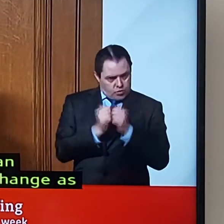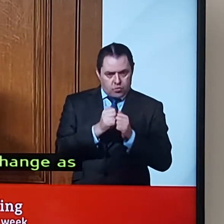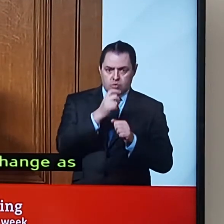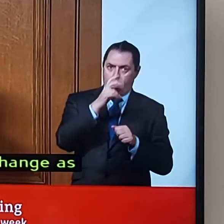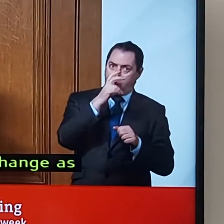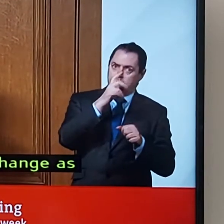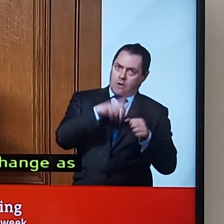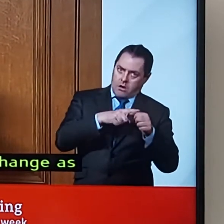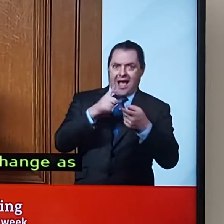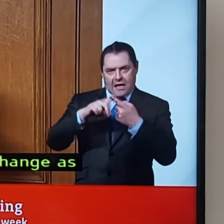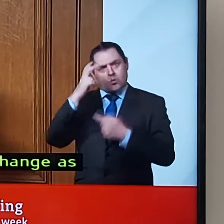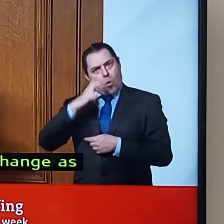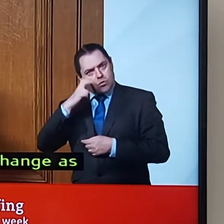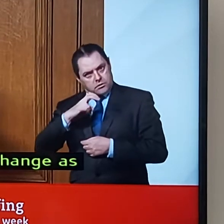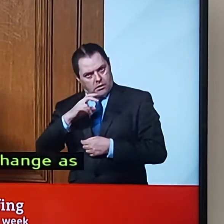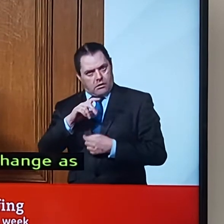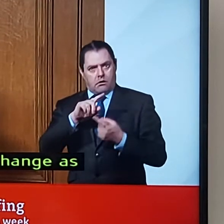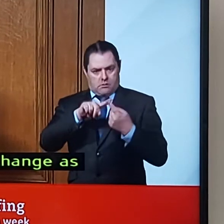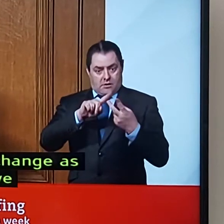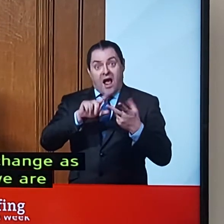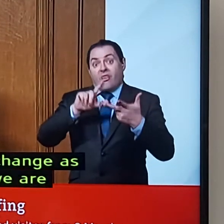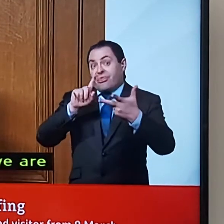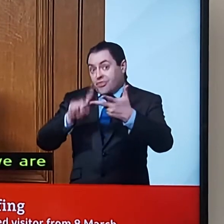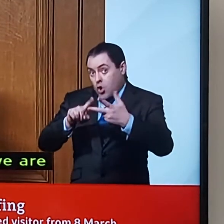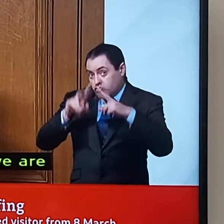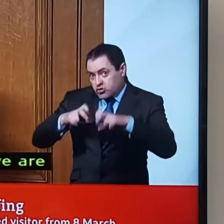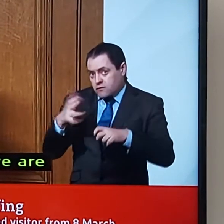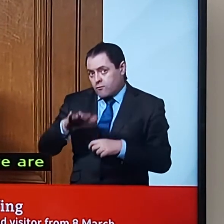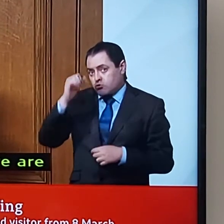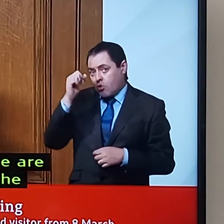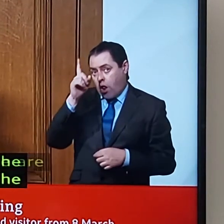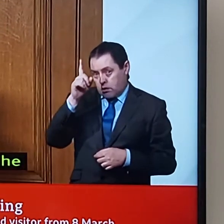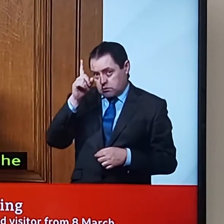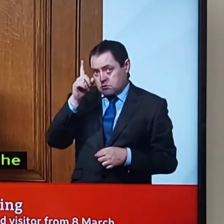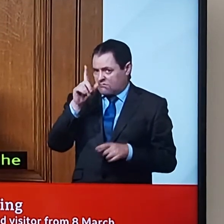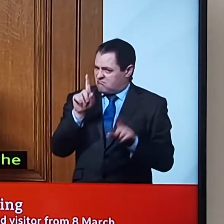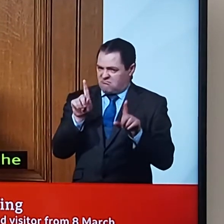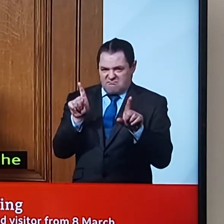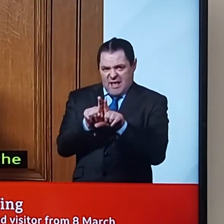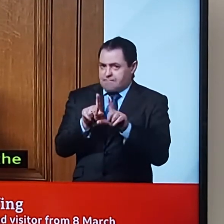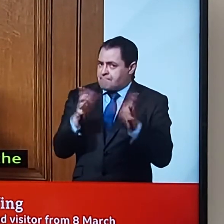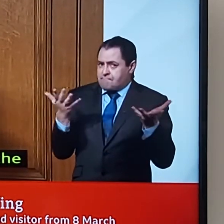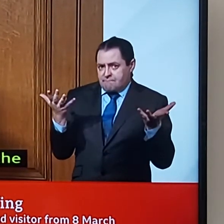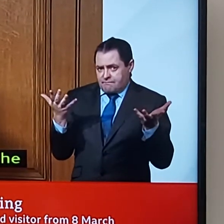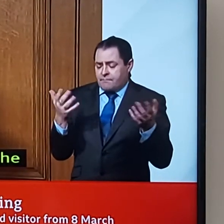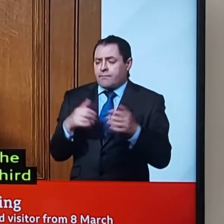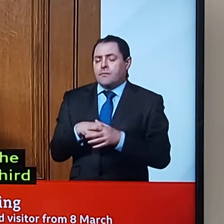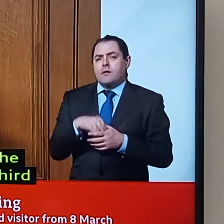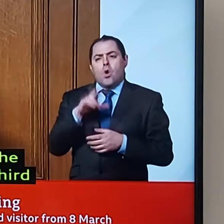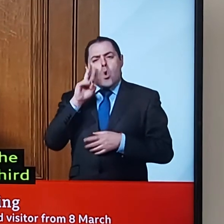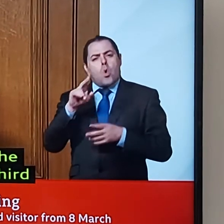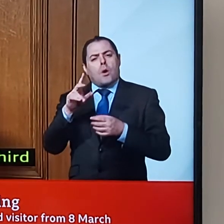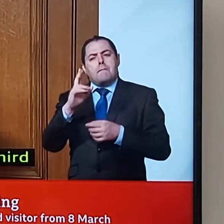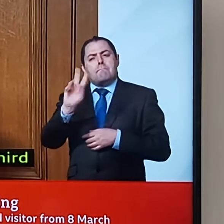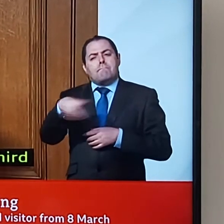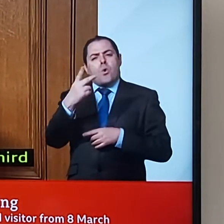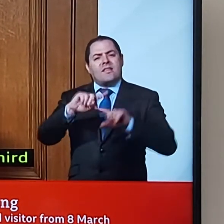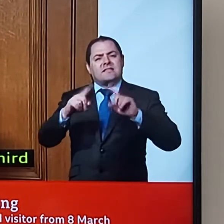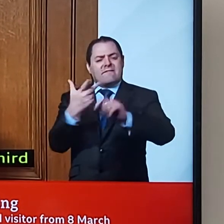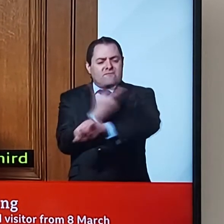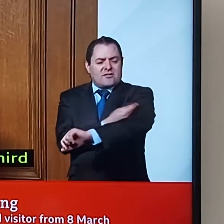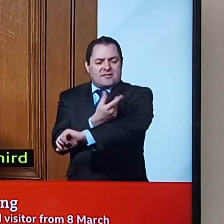up by a 3rd study that was released from Scotland, and that looked at both the Pfizer vaccine,